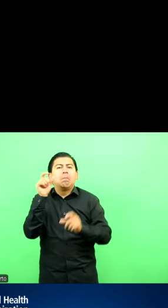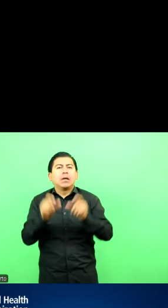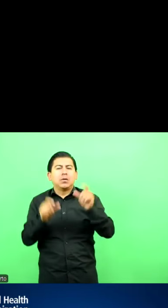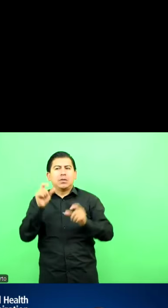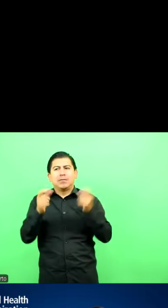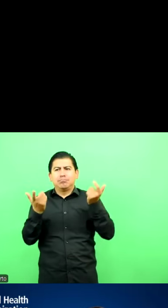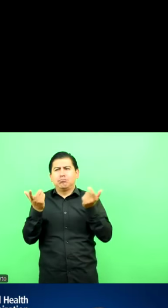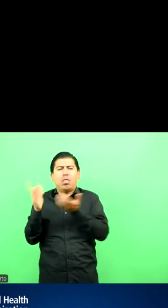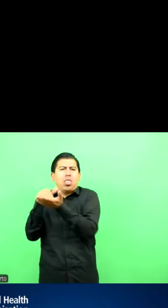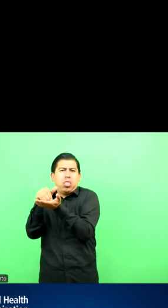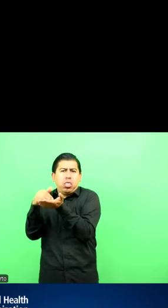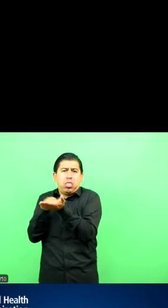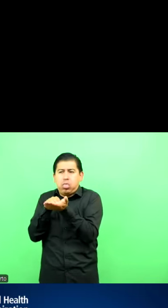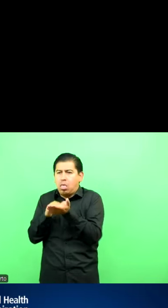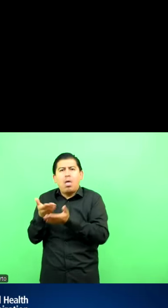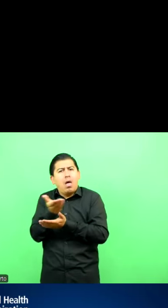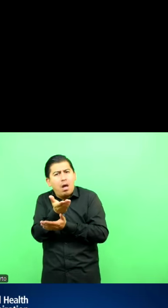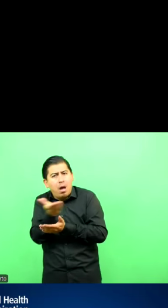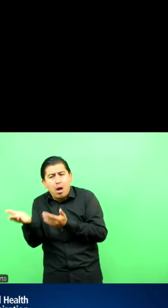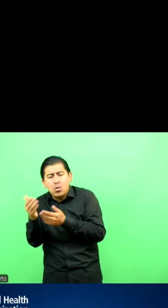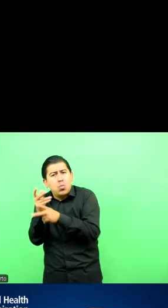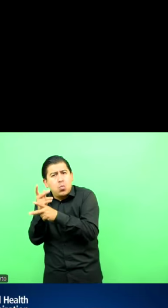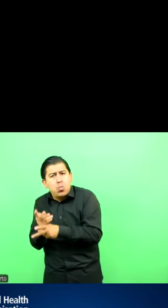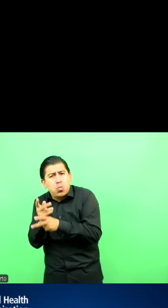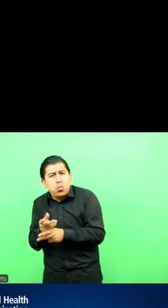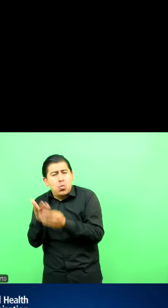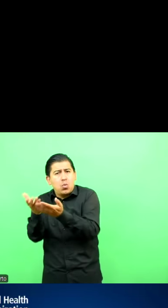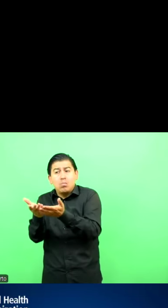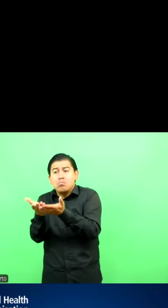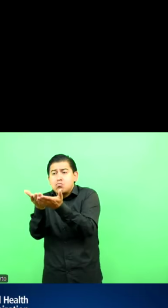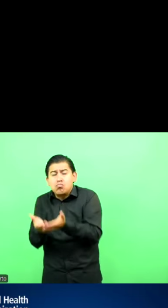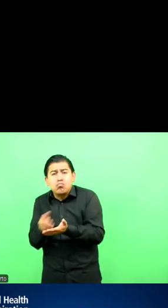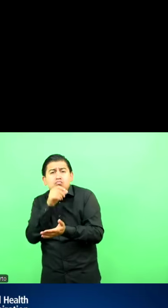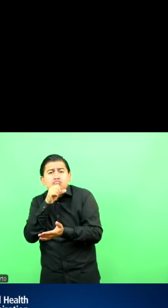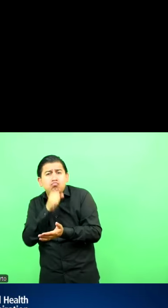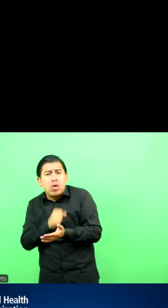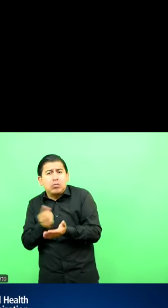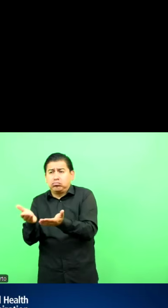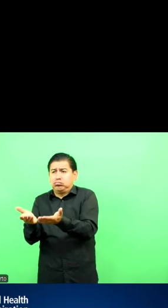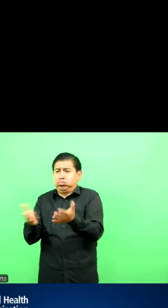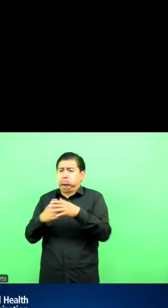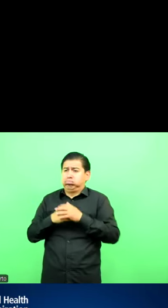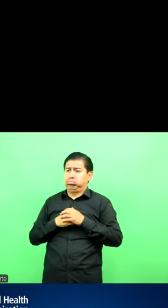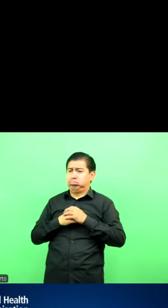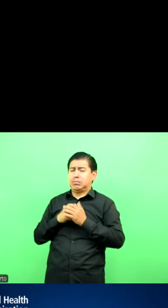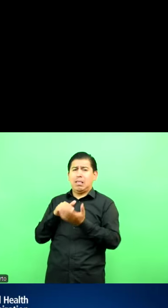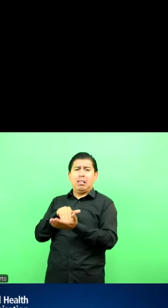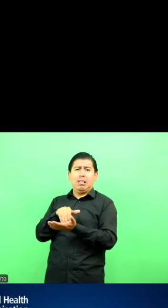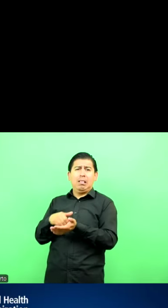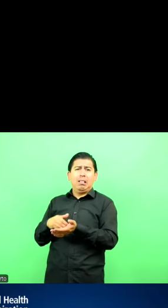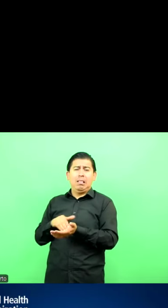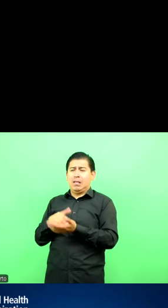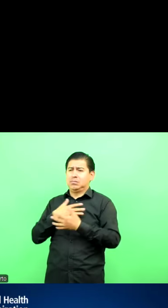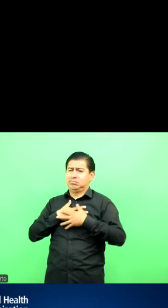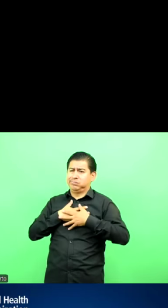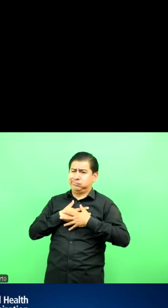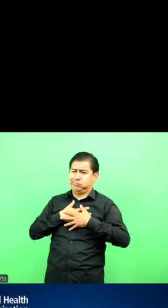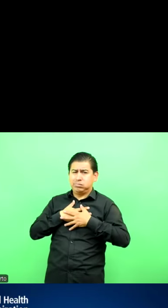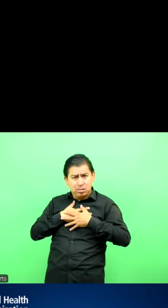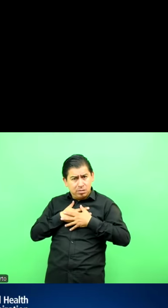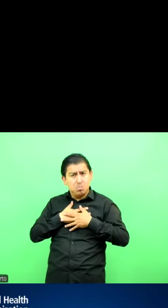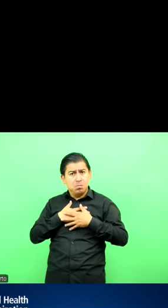older population are one of the most vulnerable in the community. They should be included in the planning,